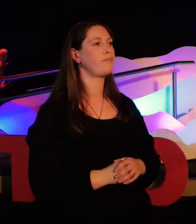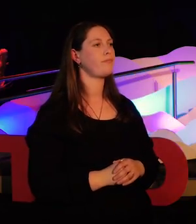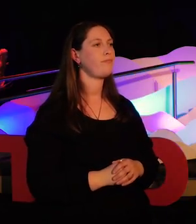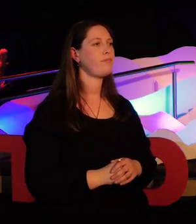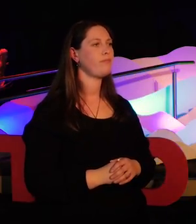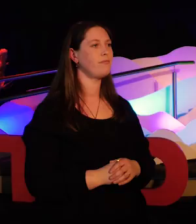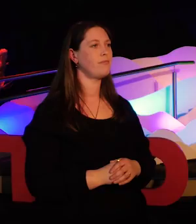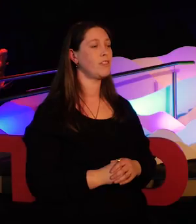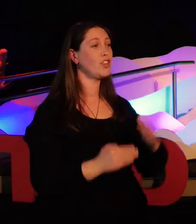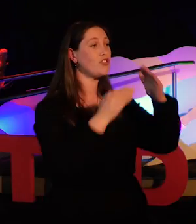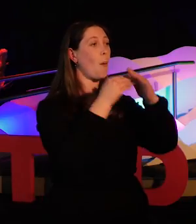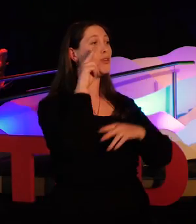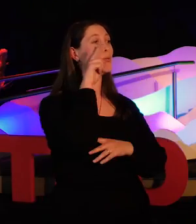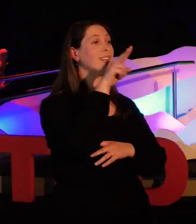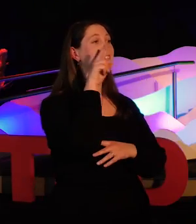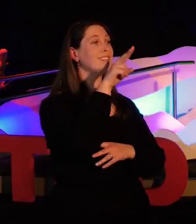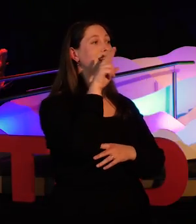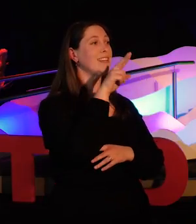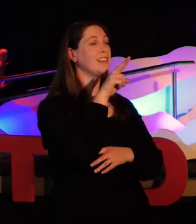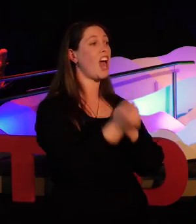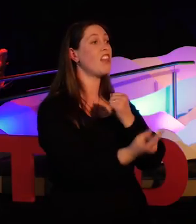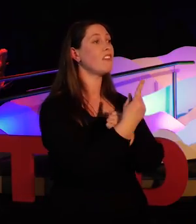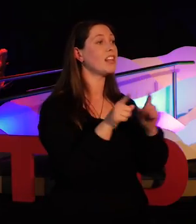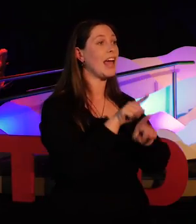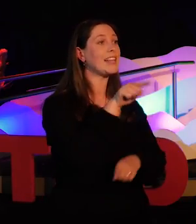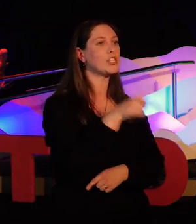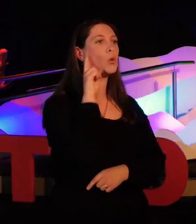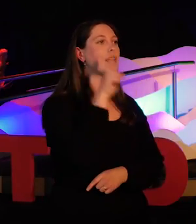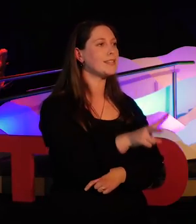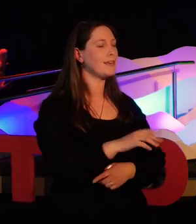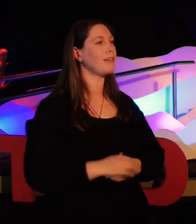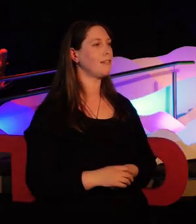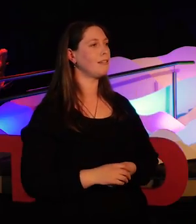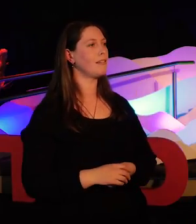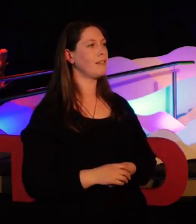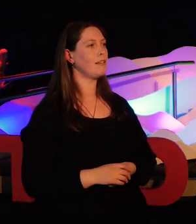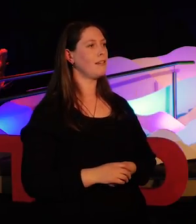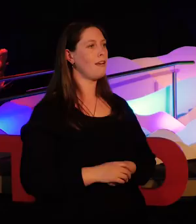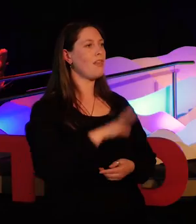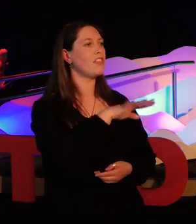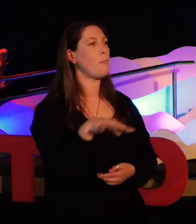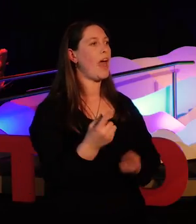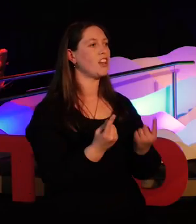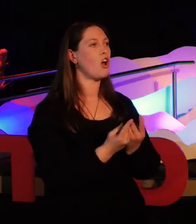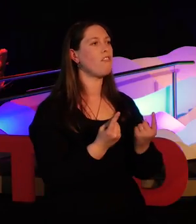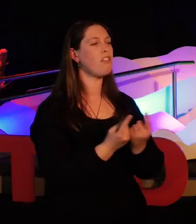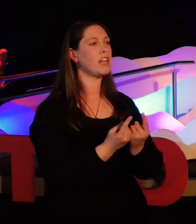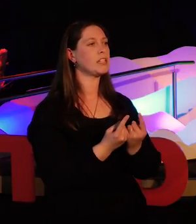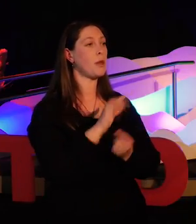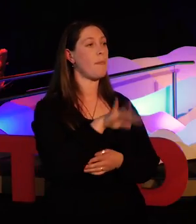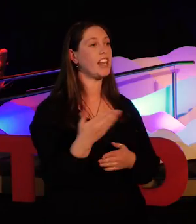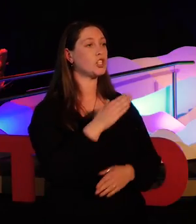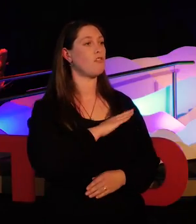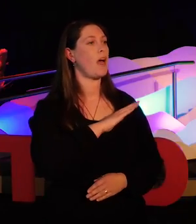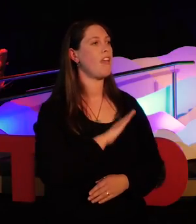the stuff you can see. Things like an event, like this, you can see it. There's a pattern of things, patterns